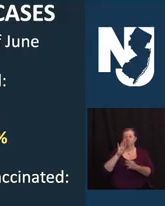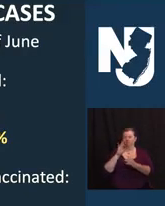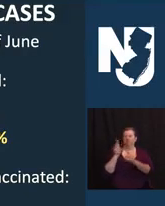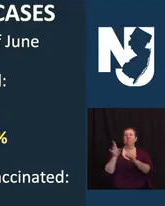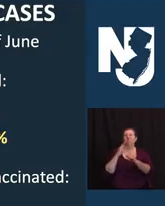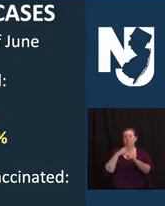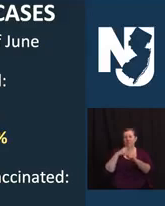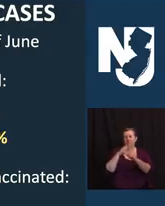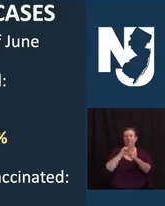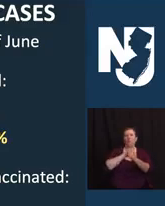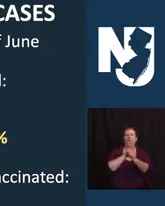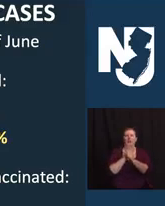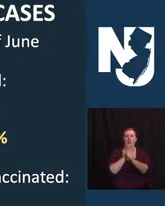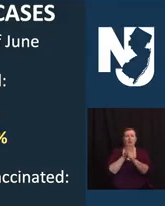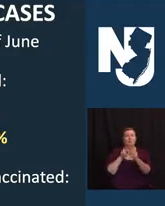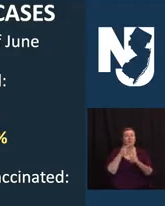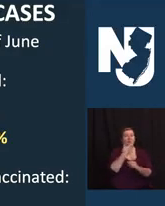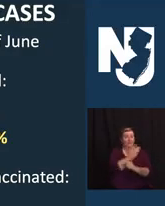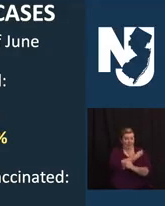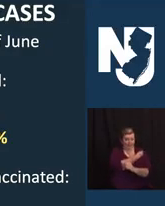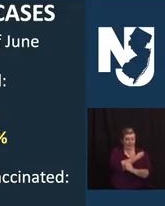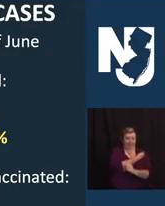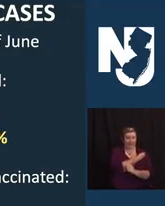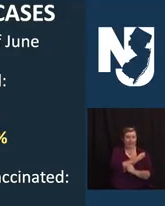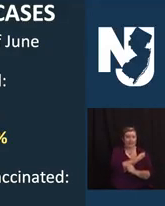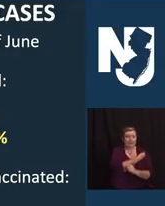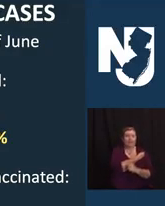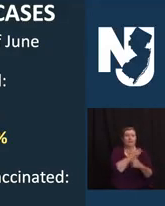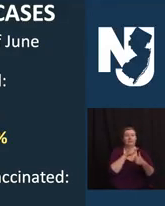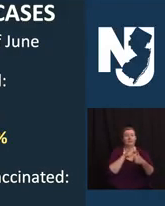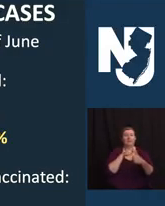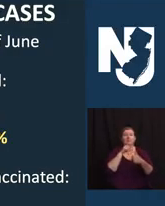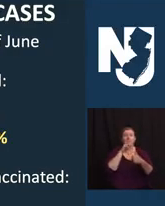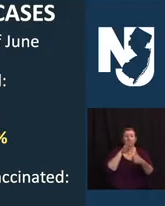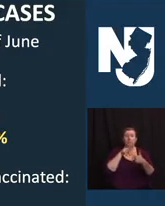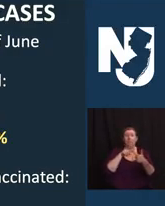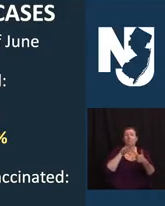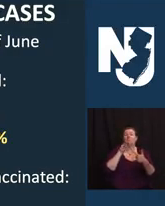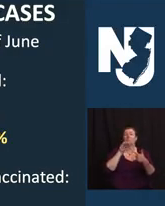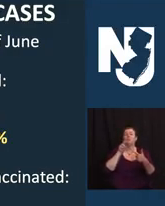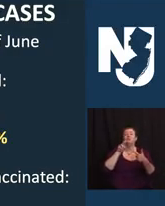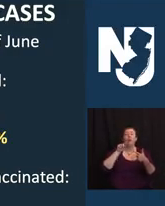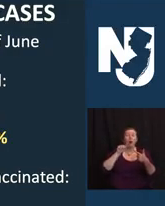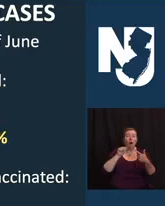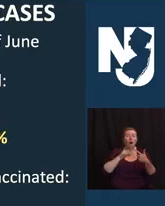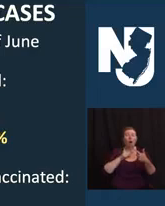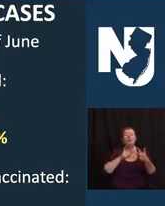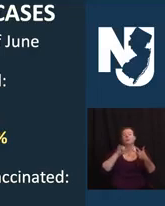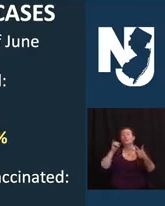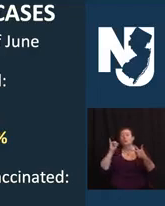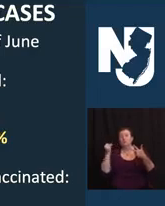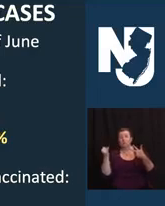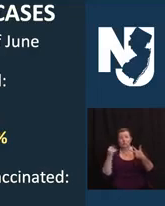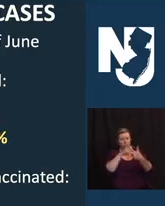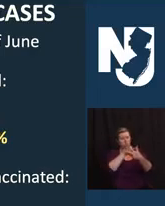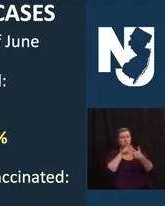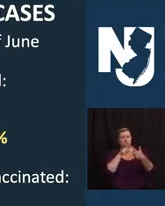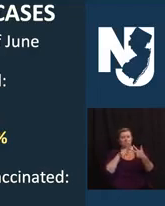the vaccines in our toolbox, Pfizer, Moderna, Johnson & Johnson, are proving a combined